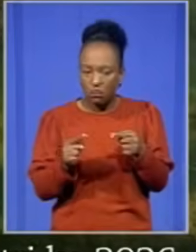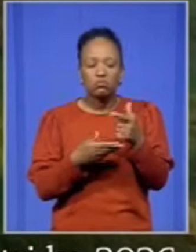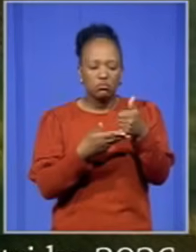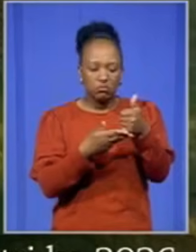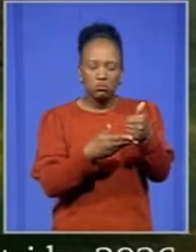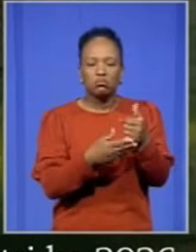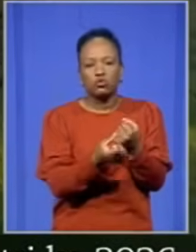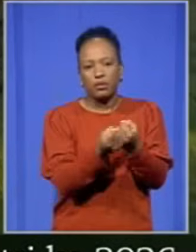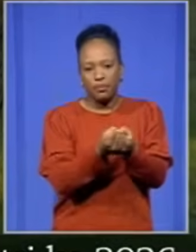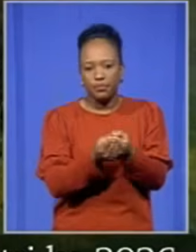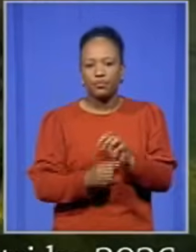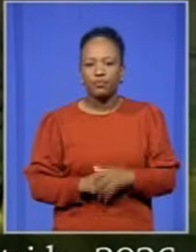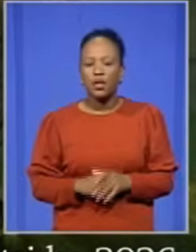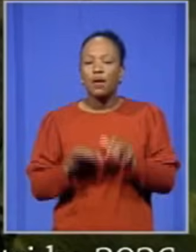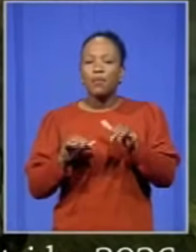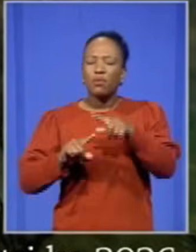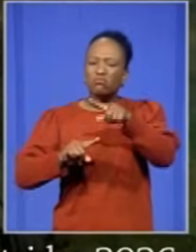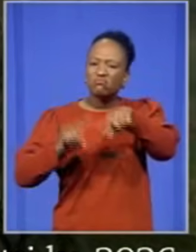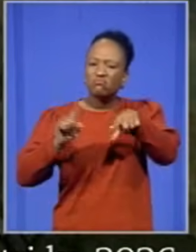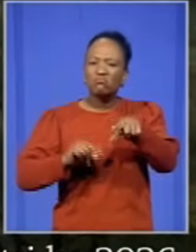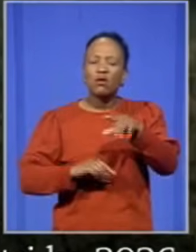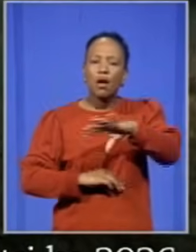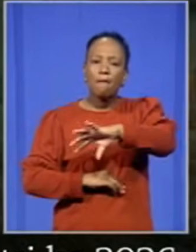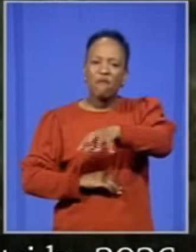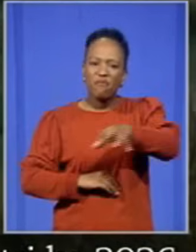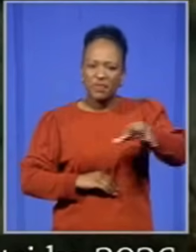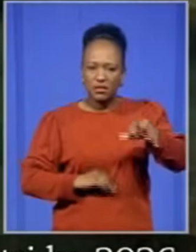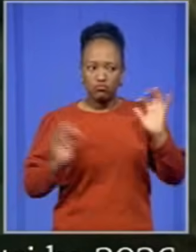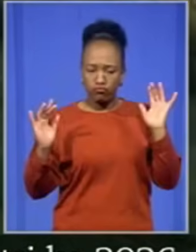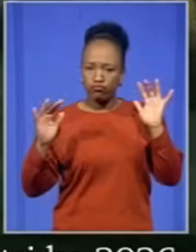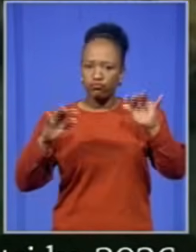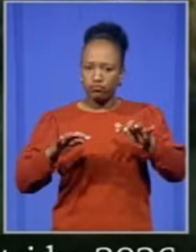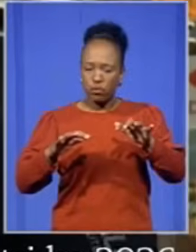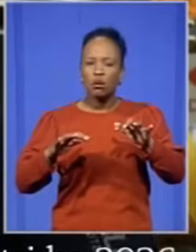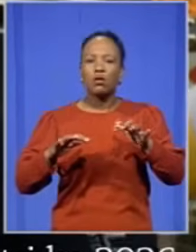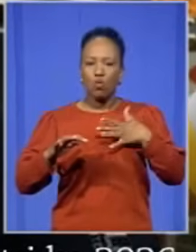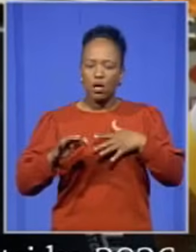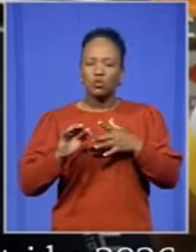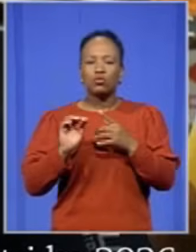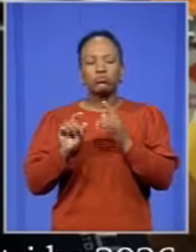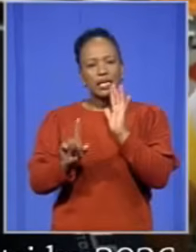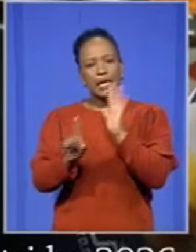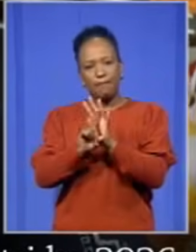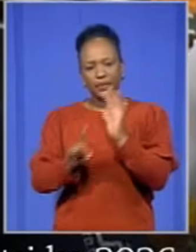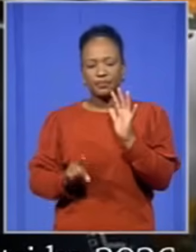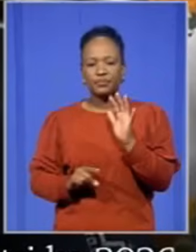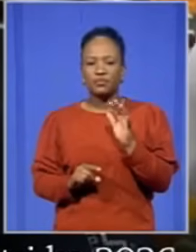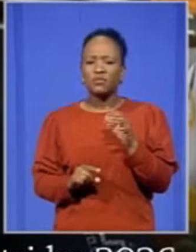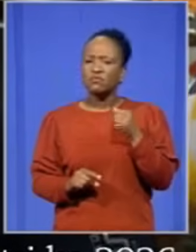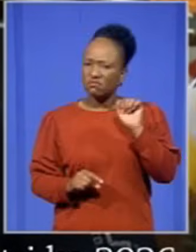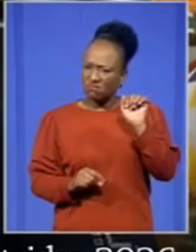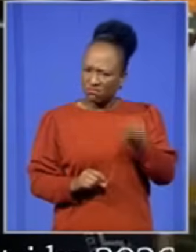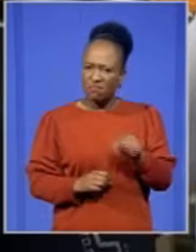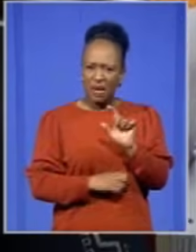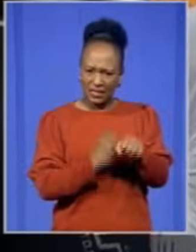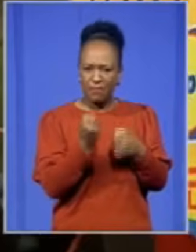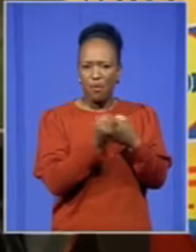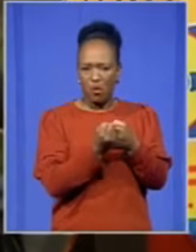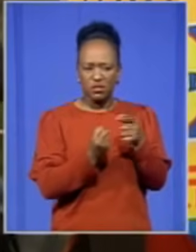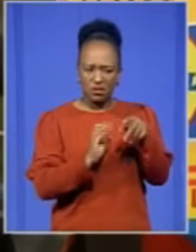tse di farologaneng ba re ba batla go dira pharologano. I'm supporting this cause, yes, 100%. That's why I'm here. Travel 1,000